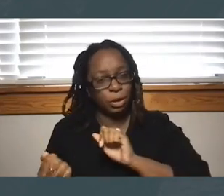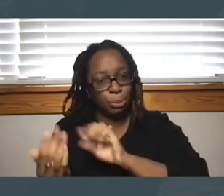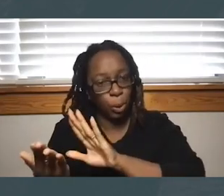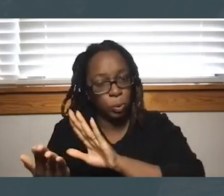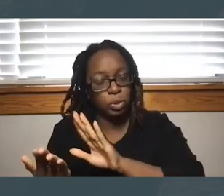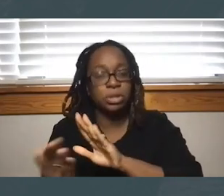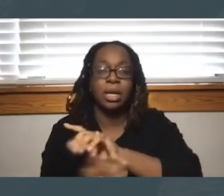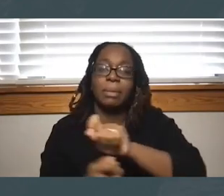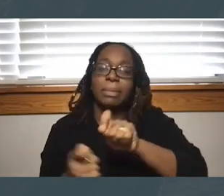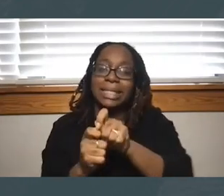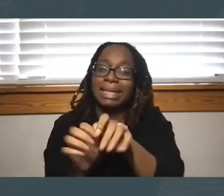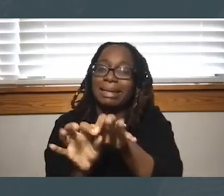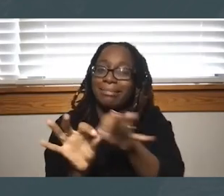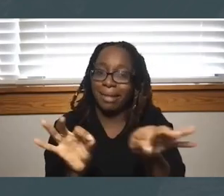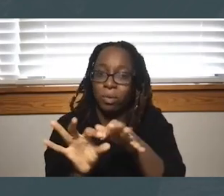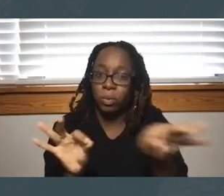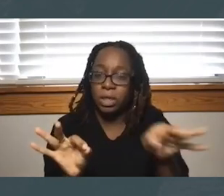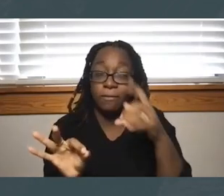be intelligible